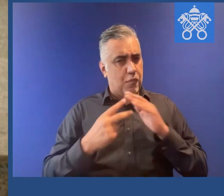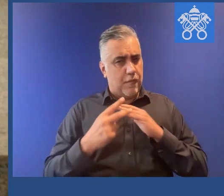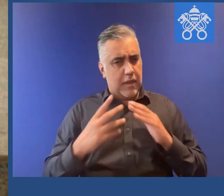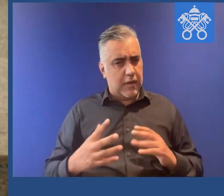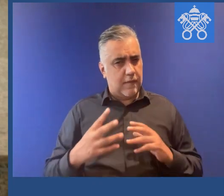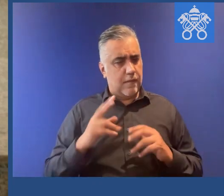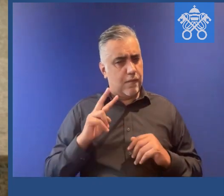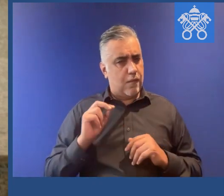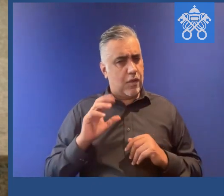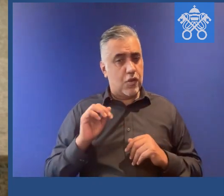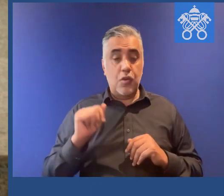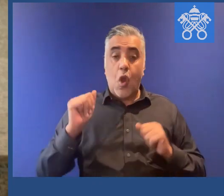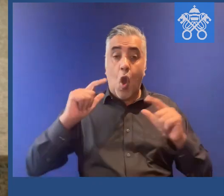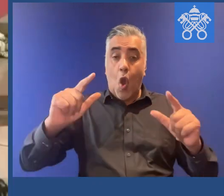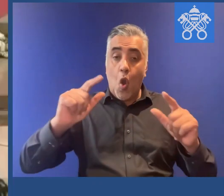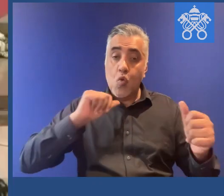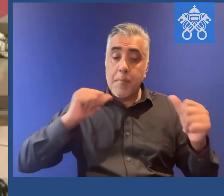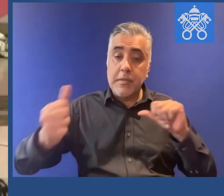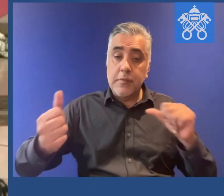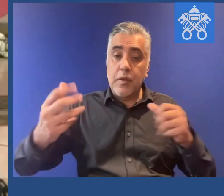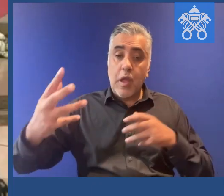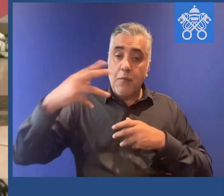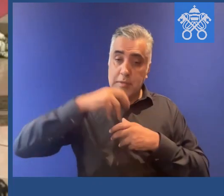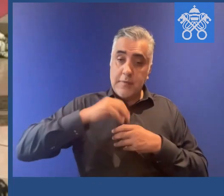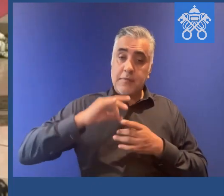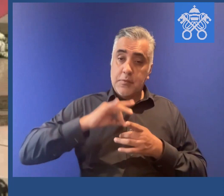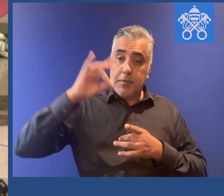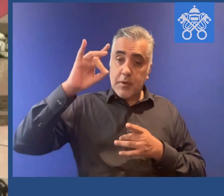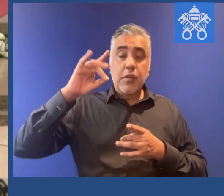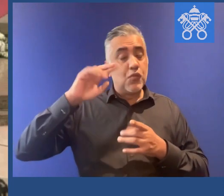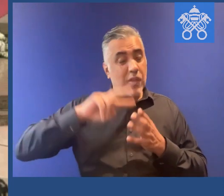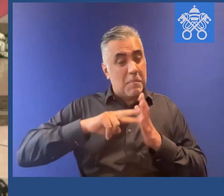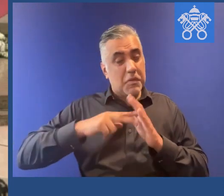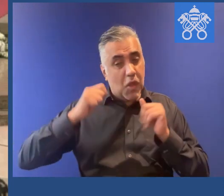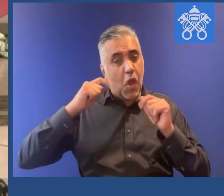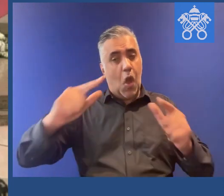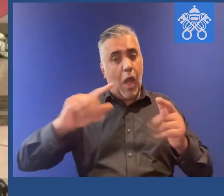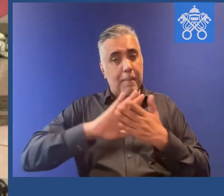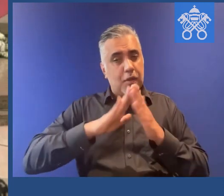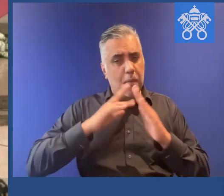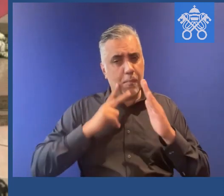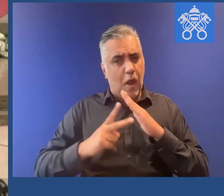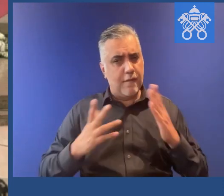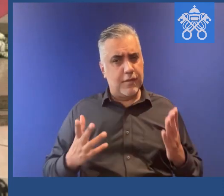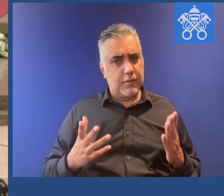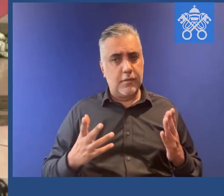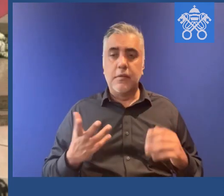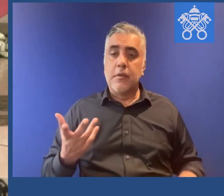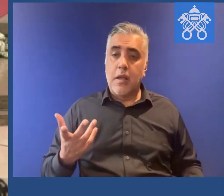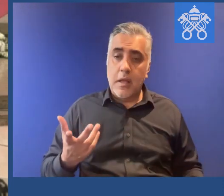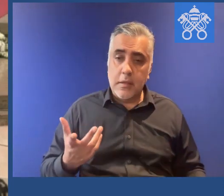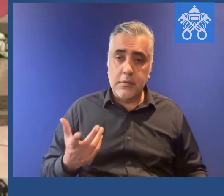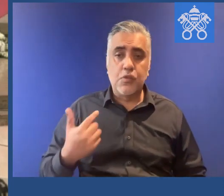vocation. All who are baptized have received the Spirit, and so all have become prophets. As